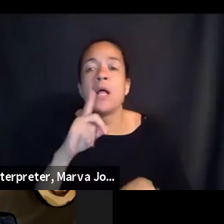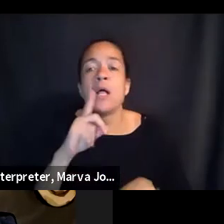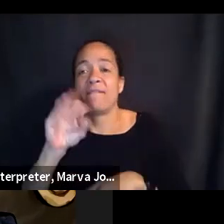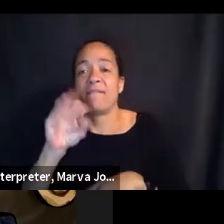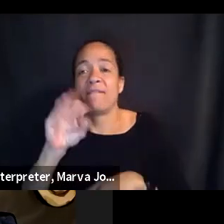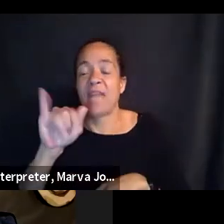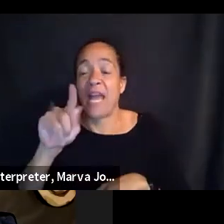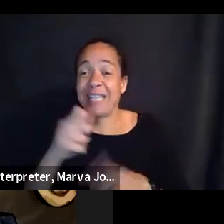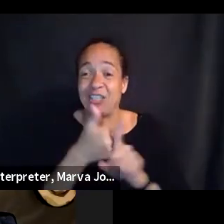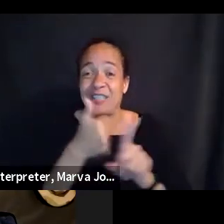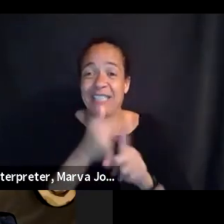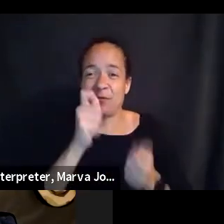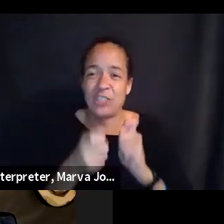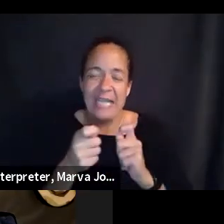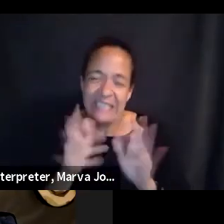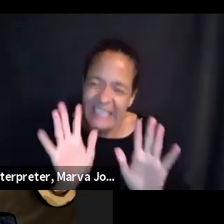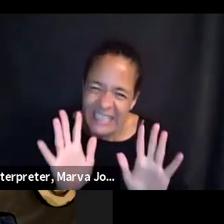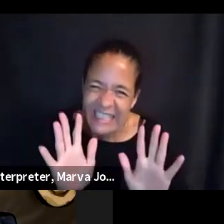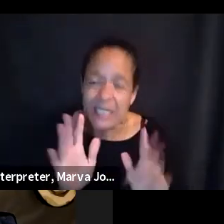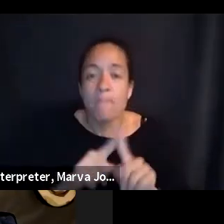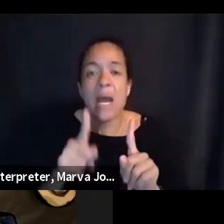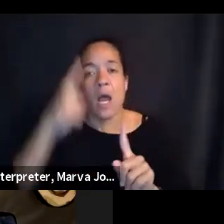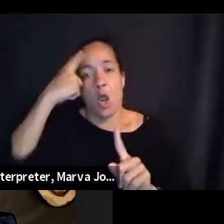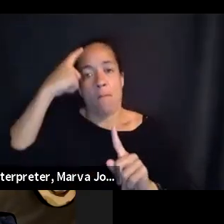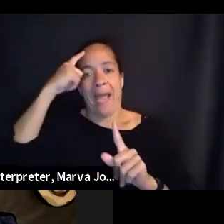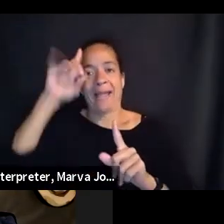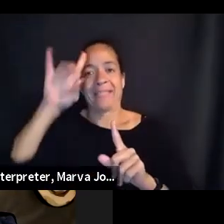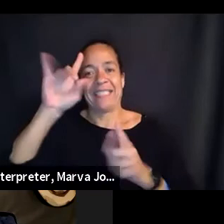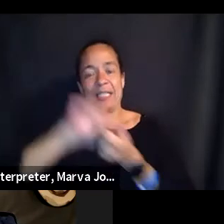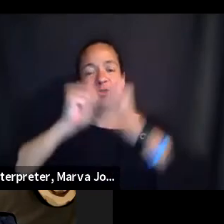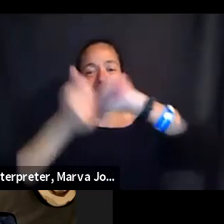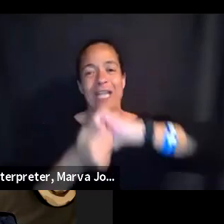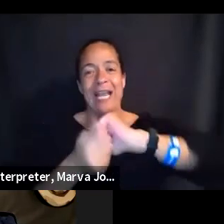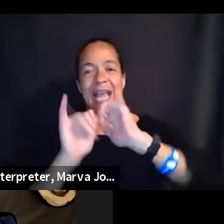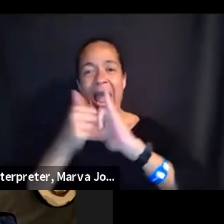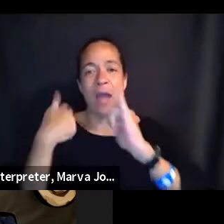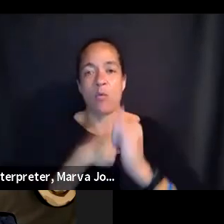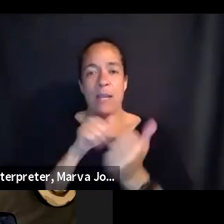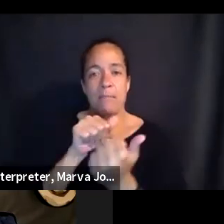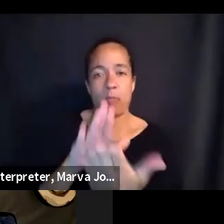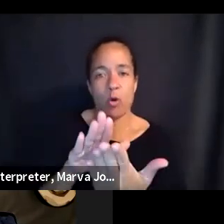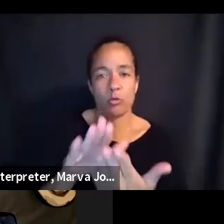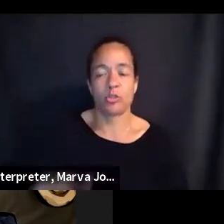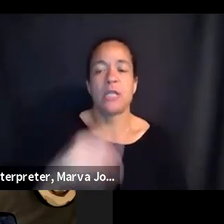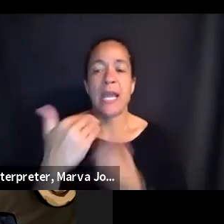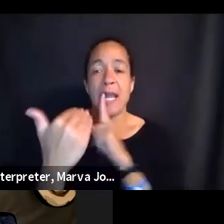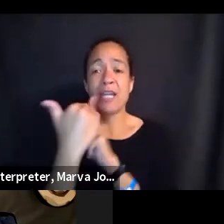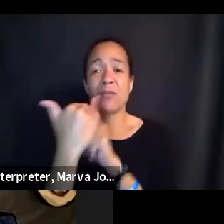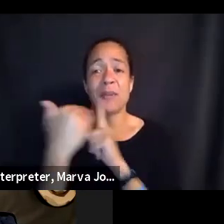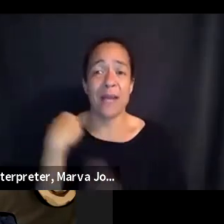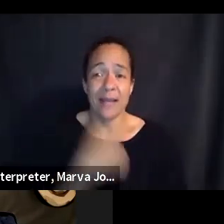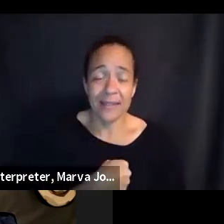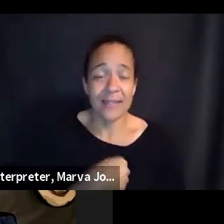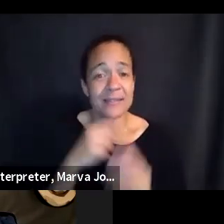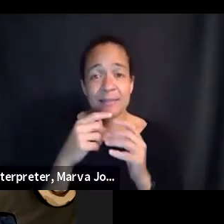but it changes our mindset, I think, and how we want to approach it. And I think it just reminds us how important it is to listen.